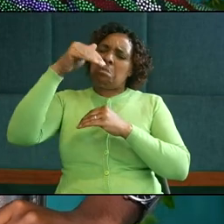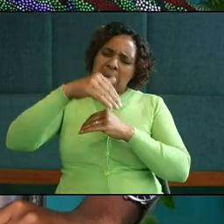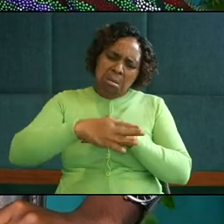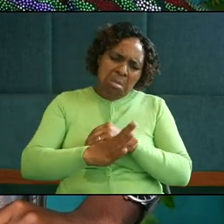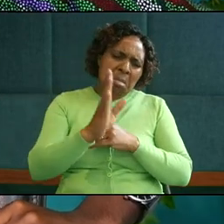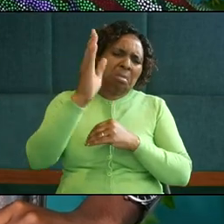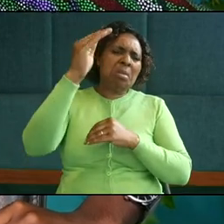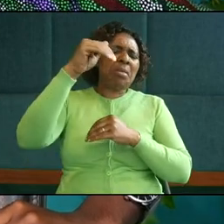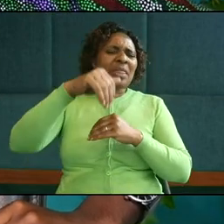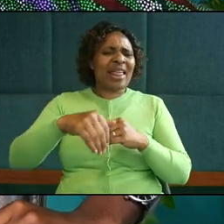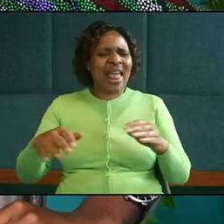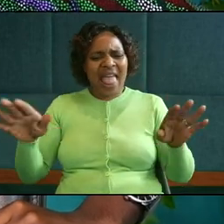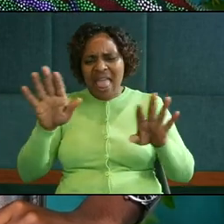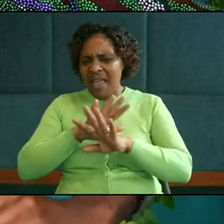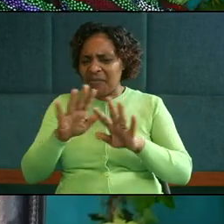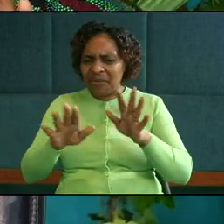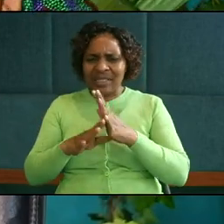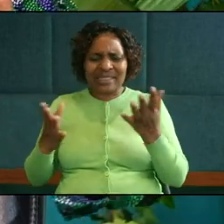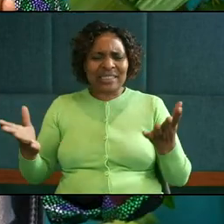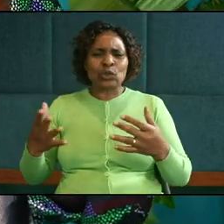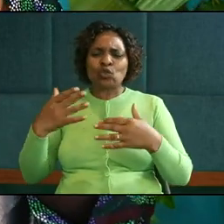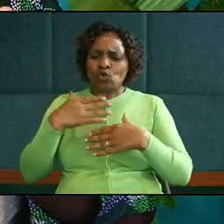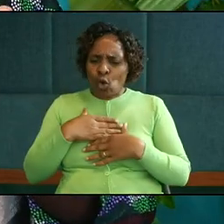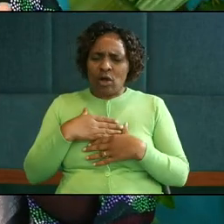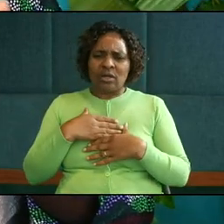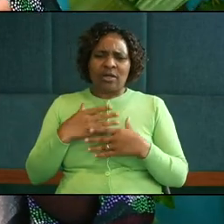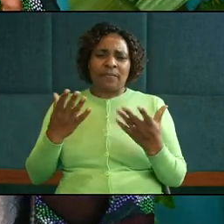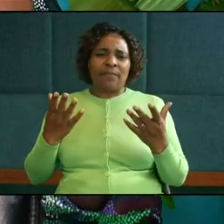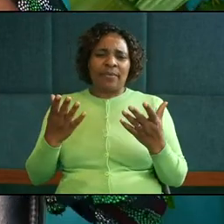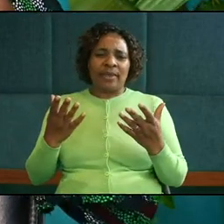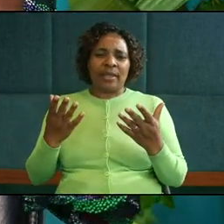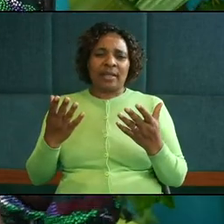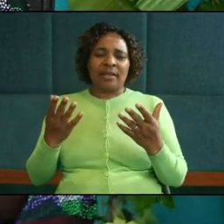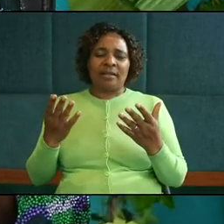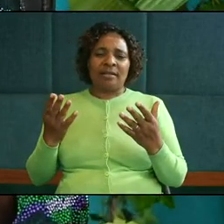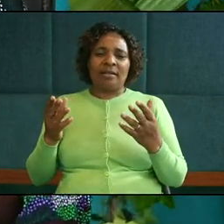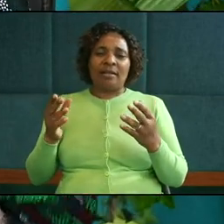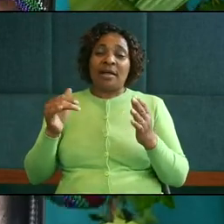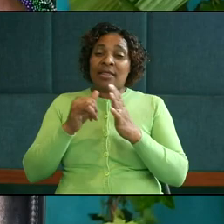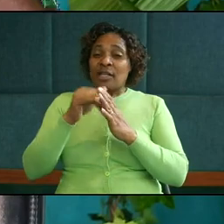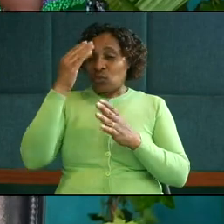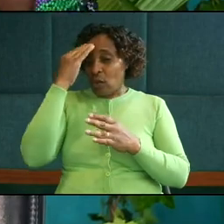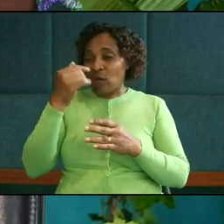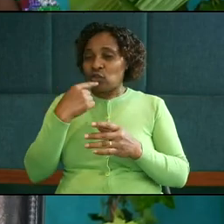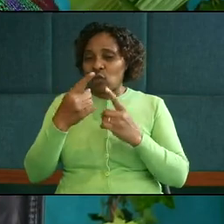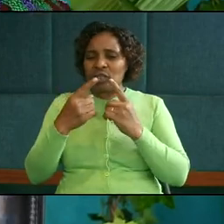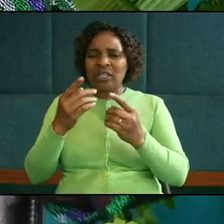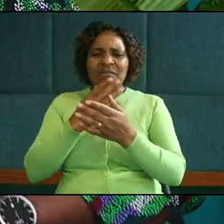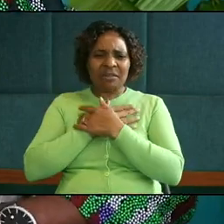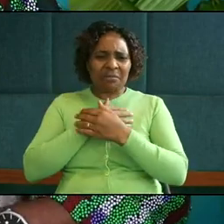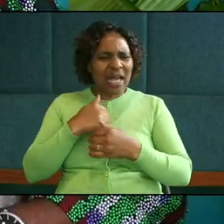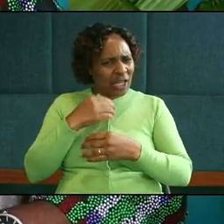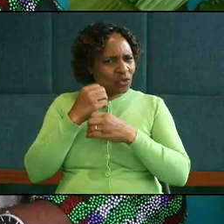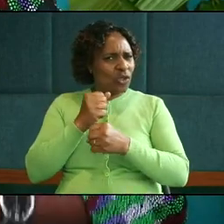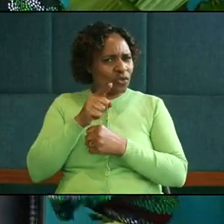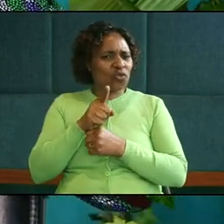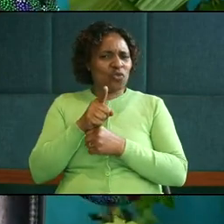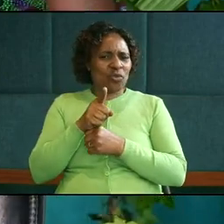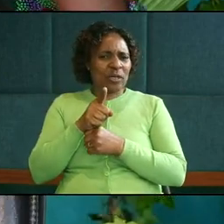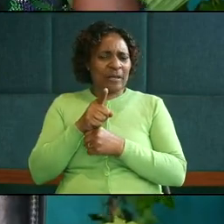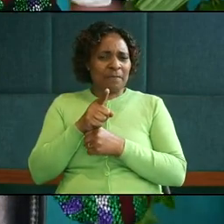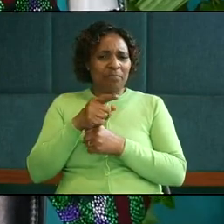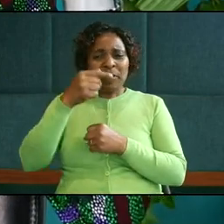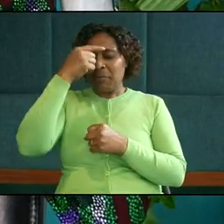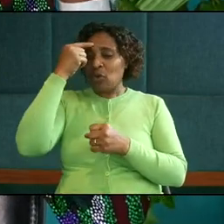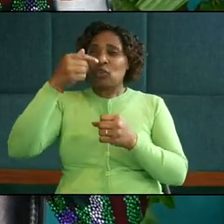in graphic and horrifying detail. I mean, for real. It's like, that's how you talk to your friend, because you're like, I trust you. So as in, because,